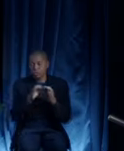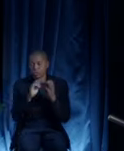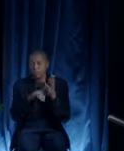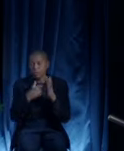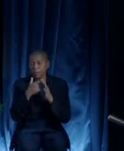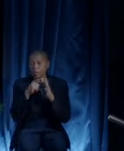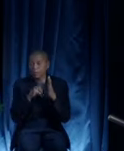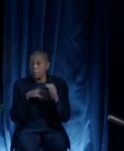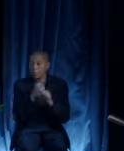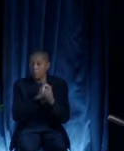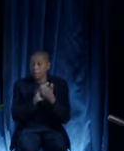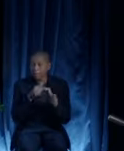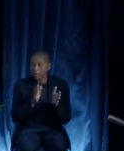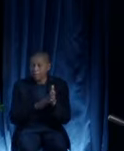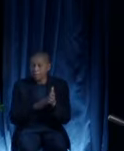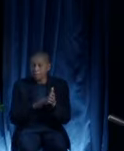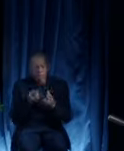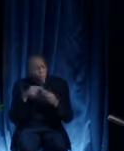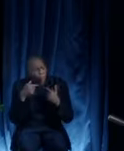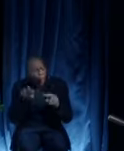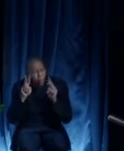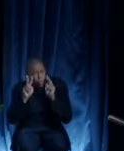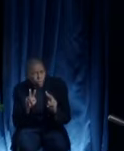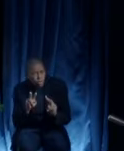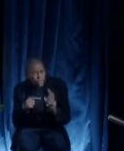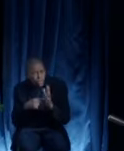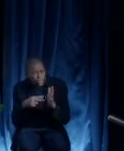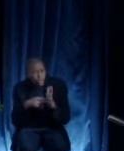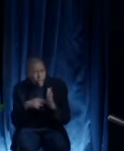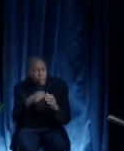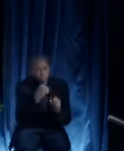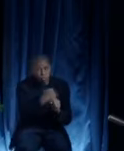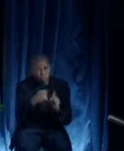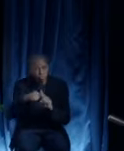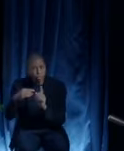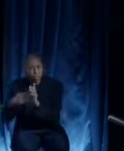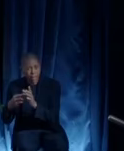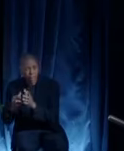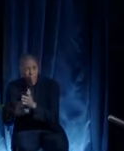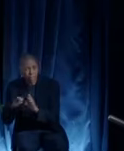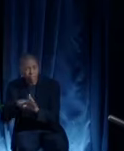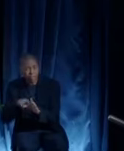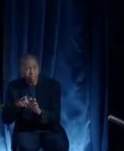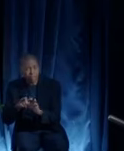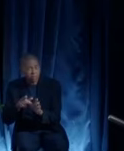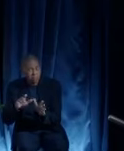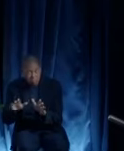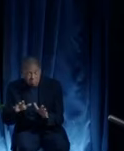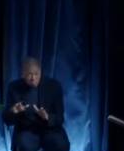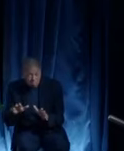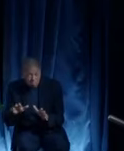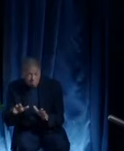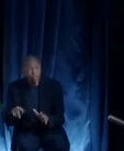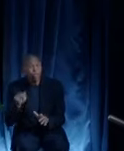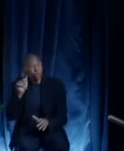Has anybody been watching George and Mary or have watched it? Well, that's interesting. You